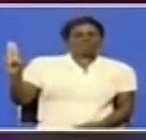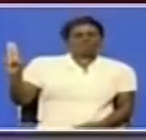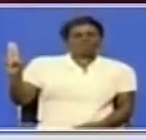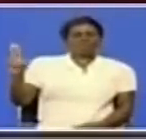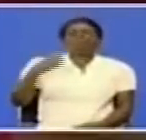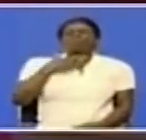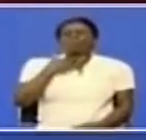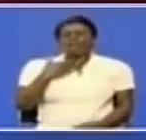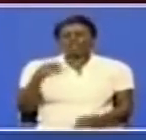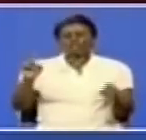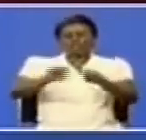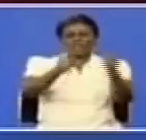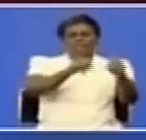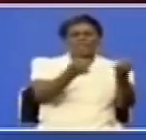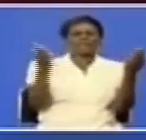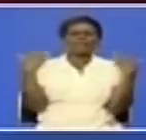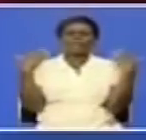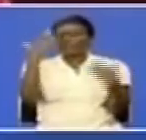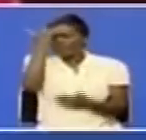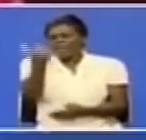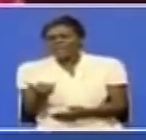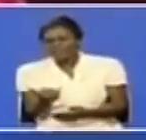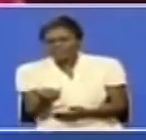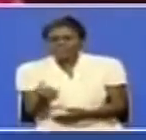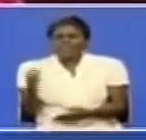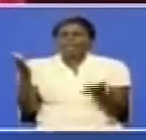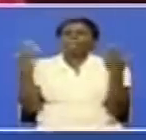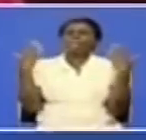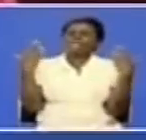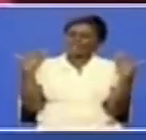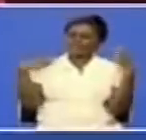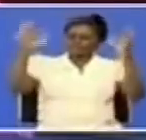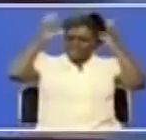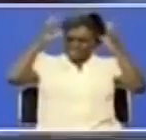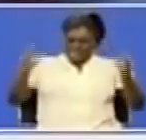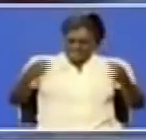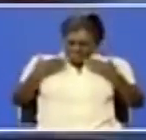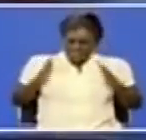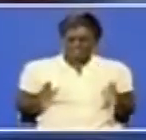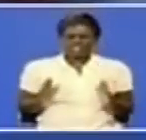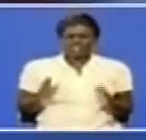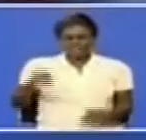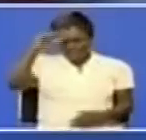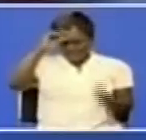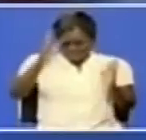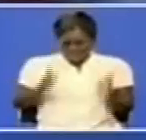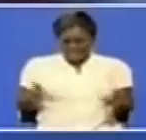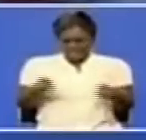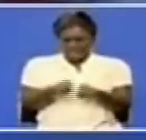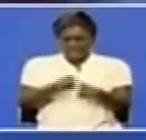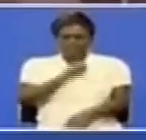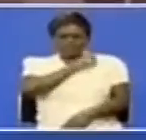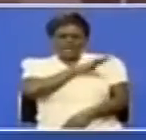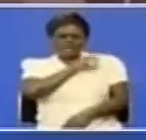anataka kuchafua Meru, sababu Meru inaamua. Munya, who's also the council